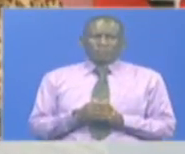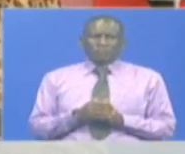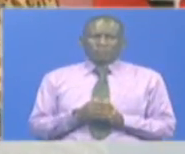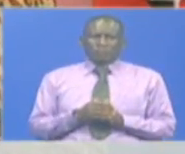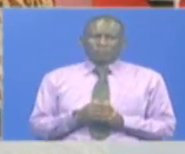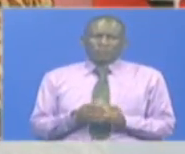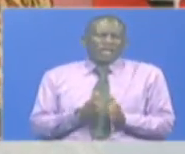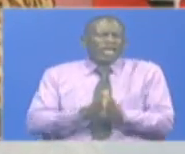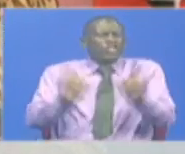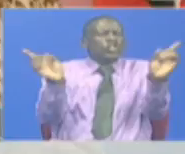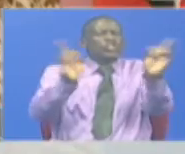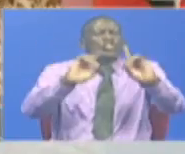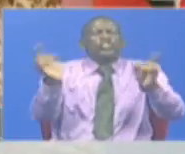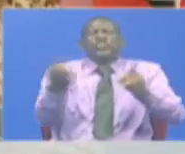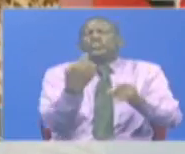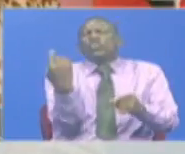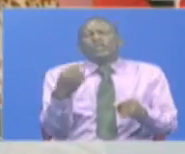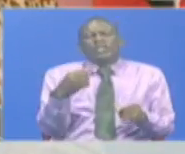Na sio tu kwa sababu